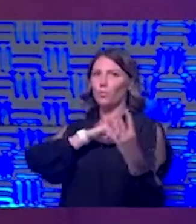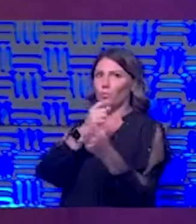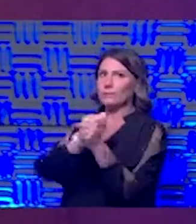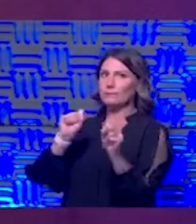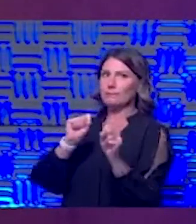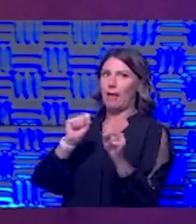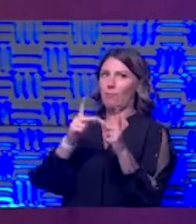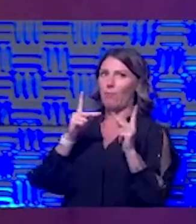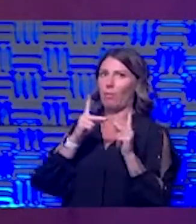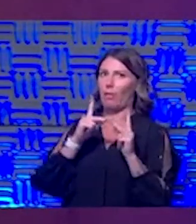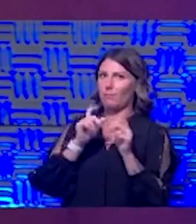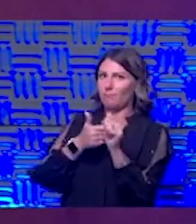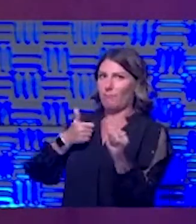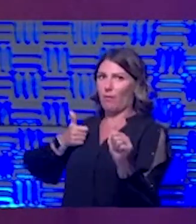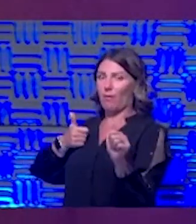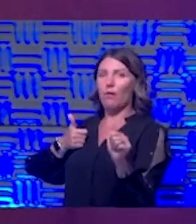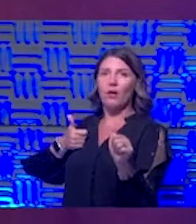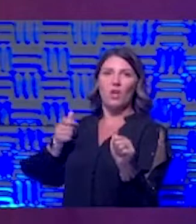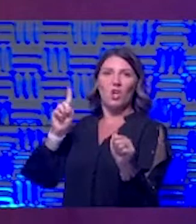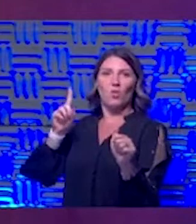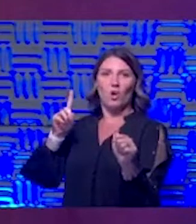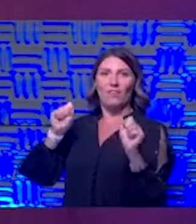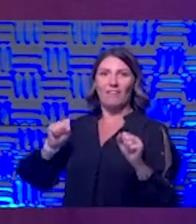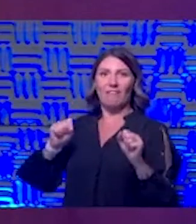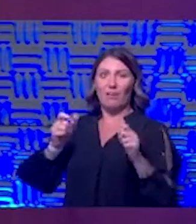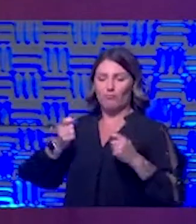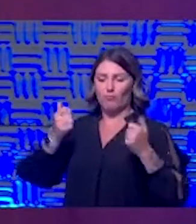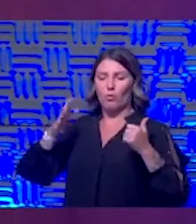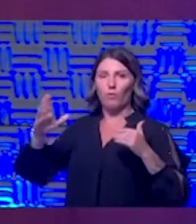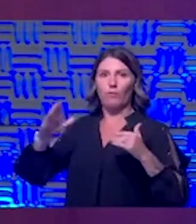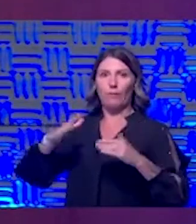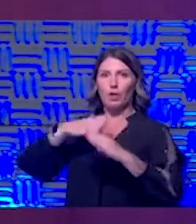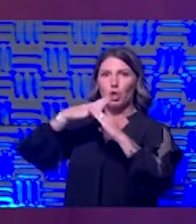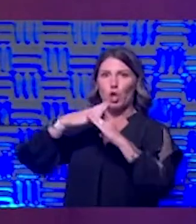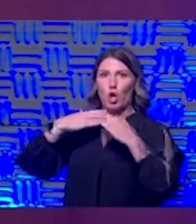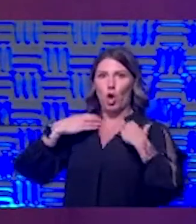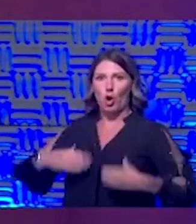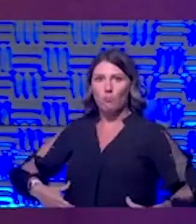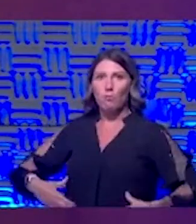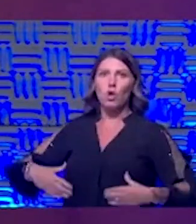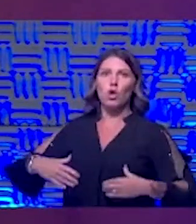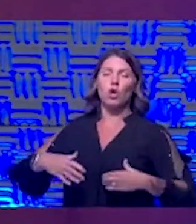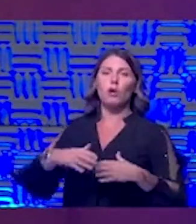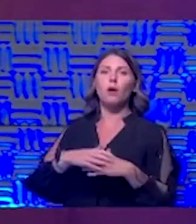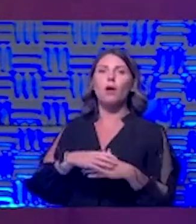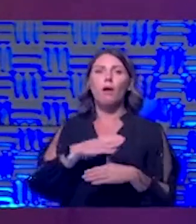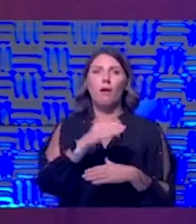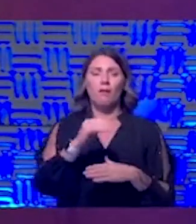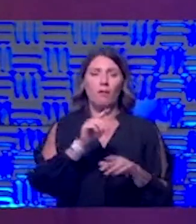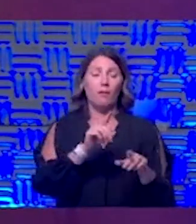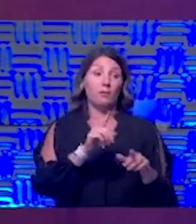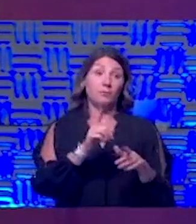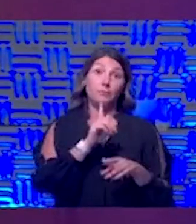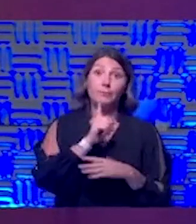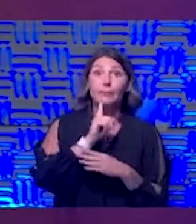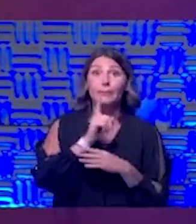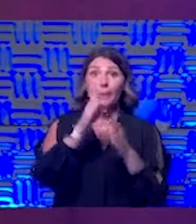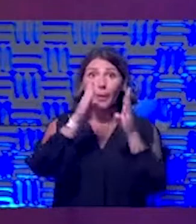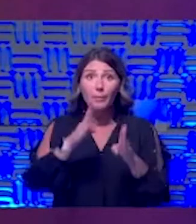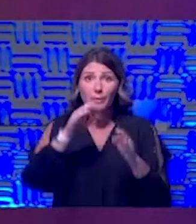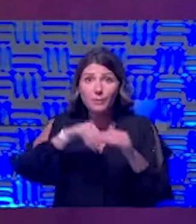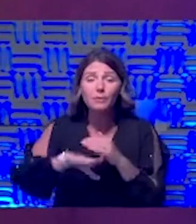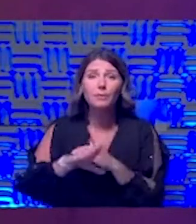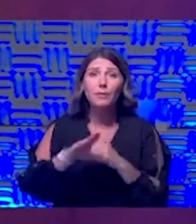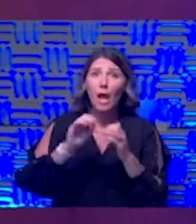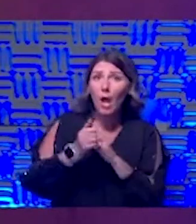of that place where they could take off the armor. And almost to a person, as they walk through the door and you ask, how are you doing? How are you